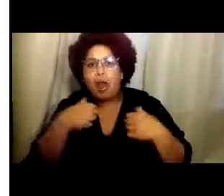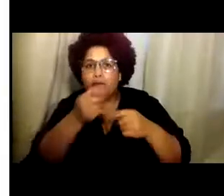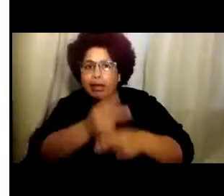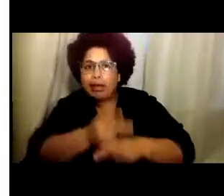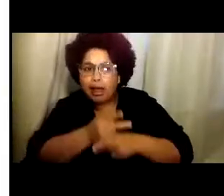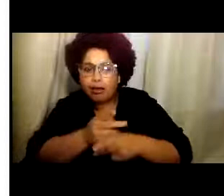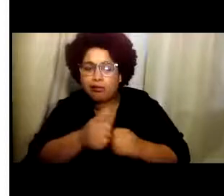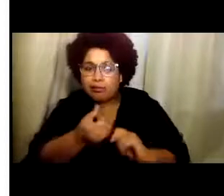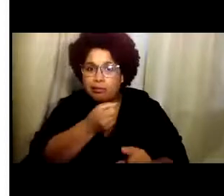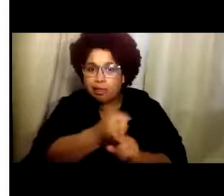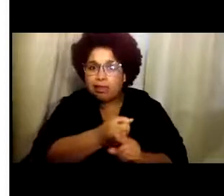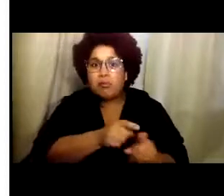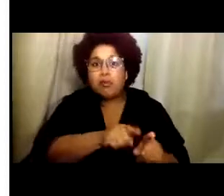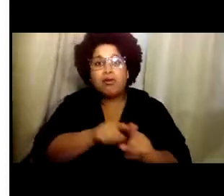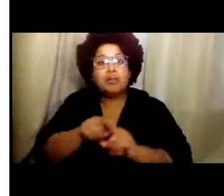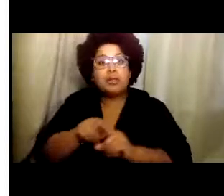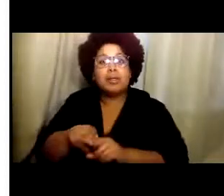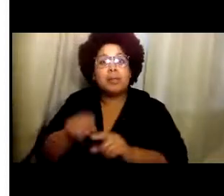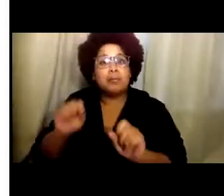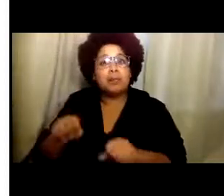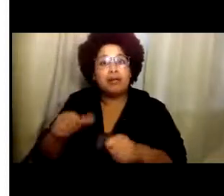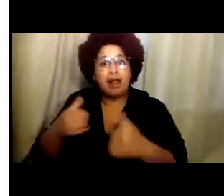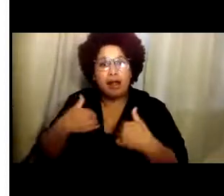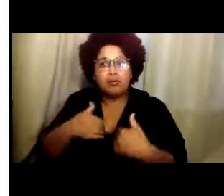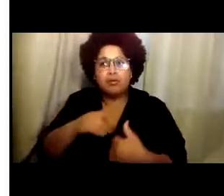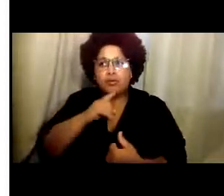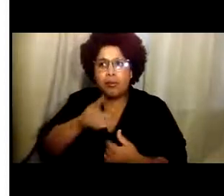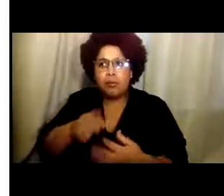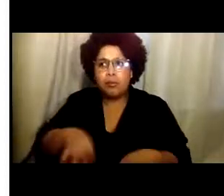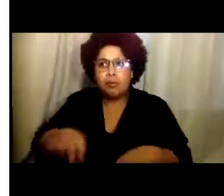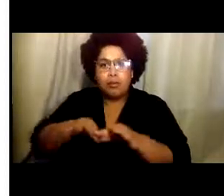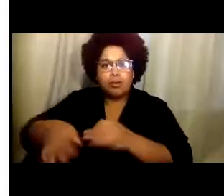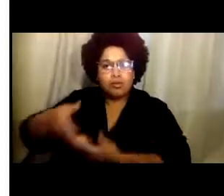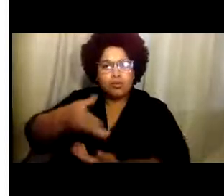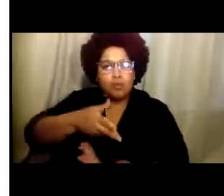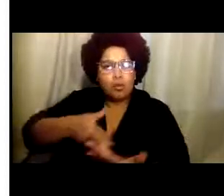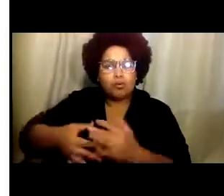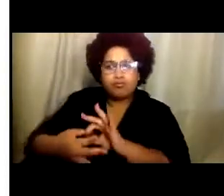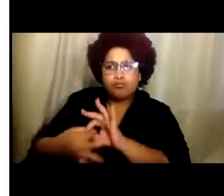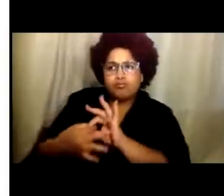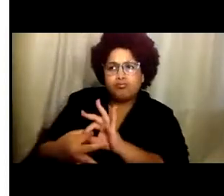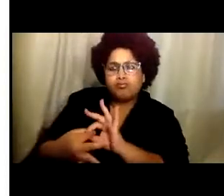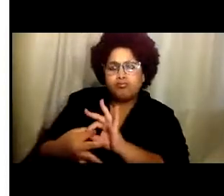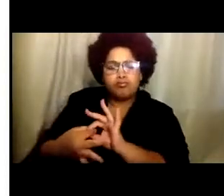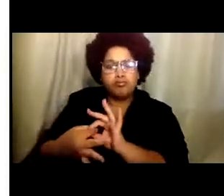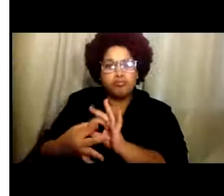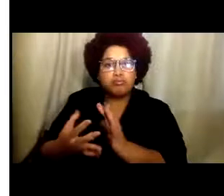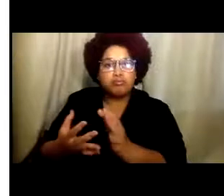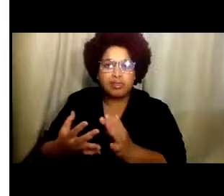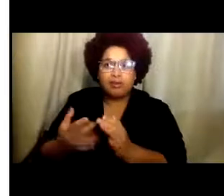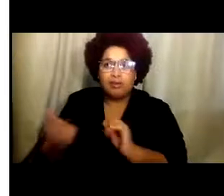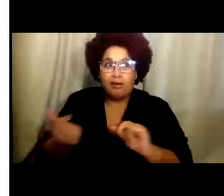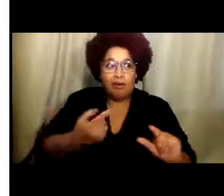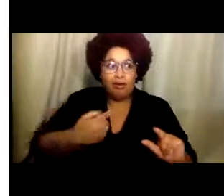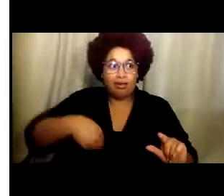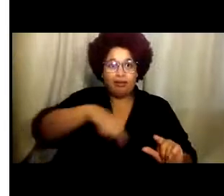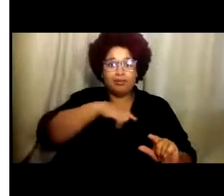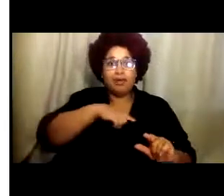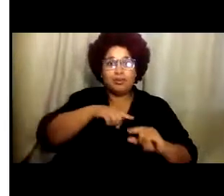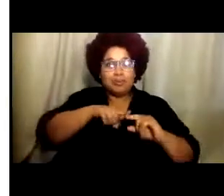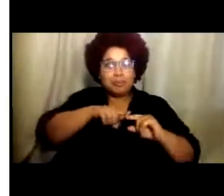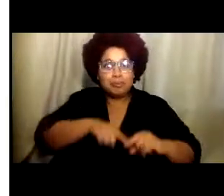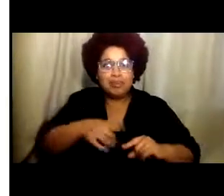impact on the ability to have those really important social connections that we all depend upon for a sense